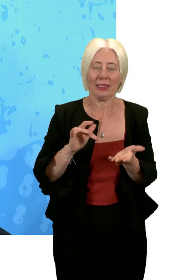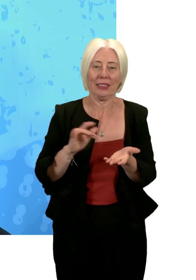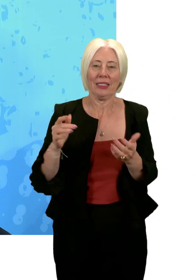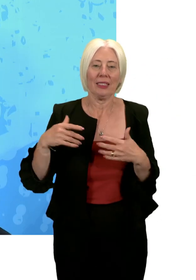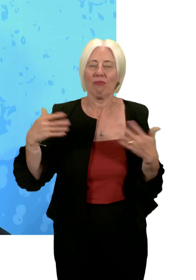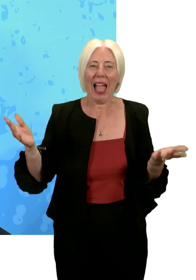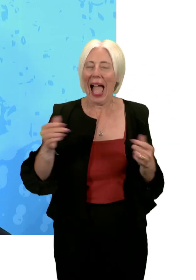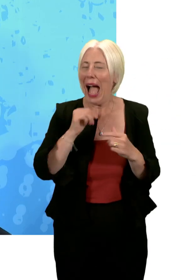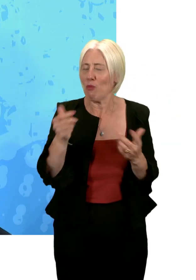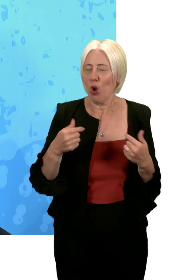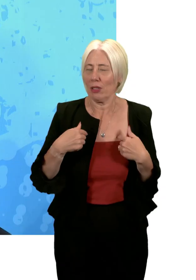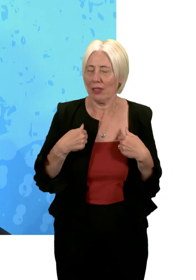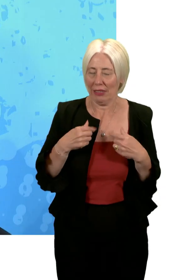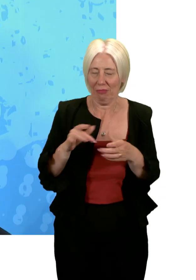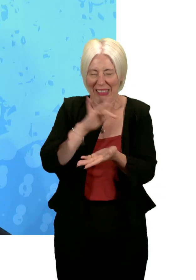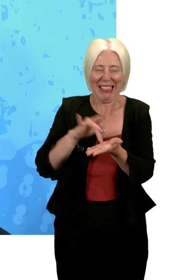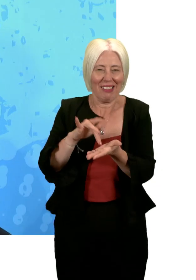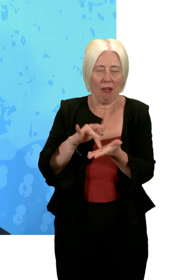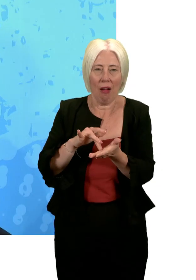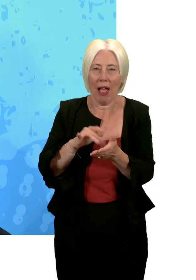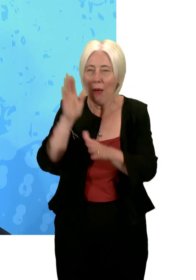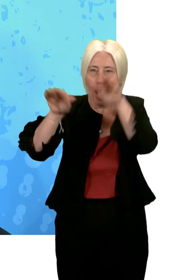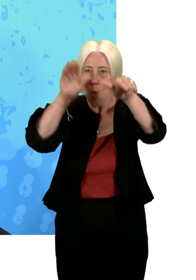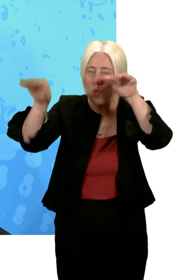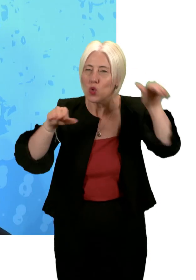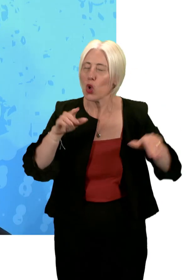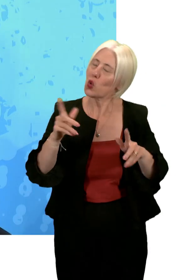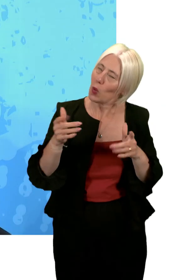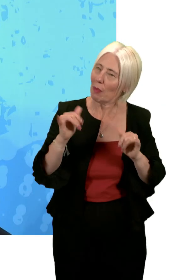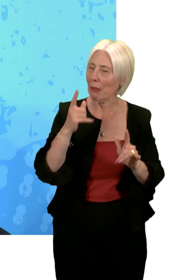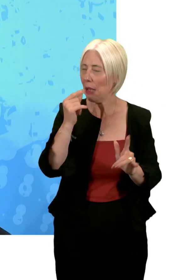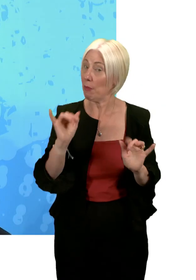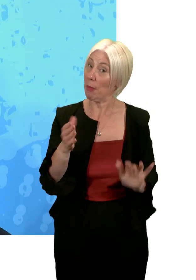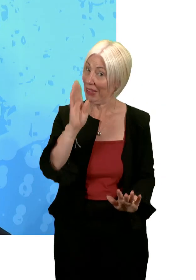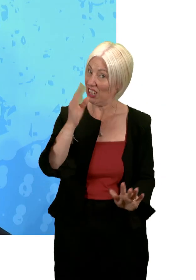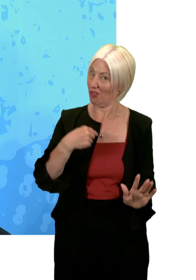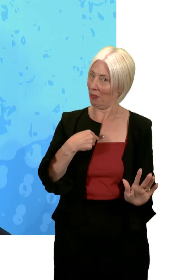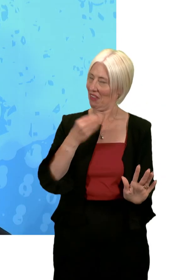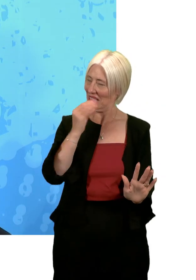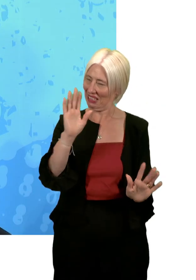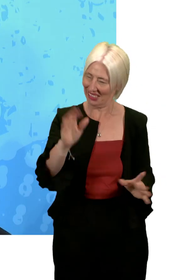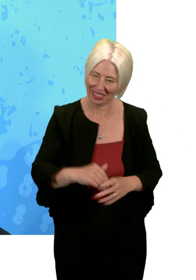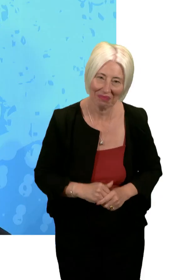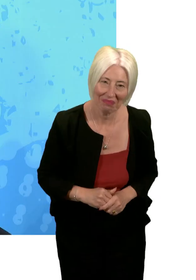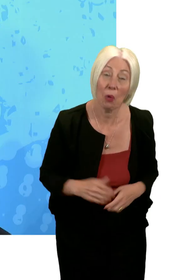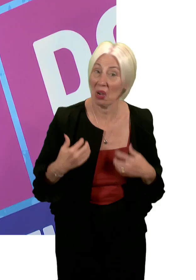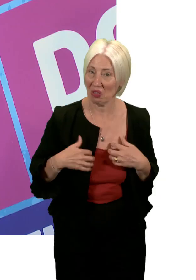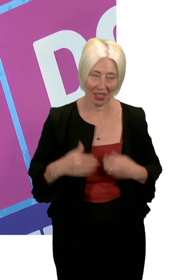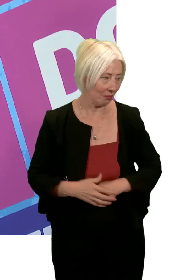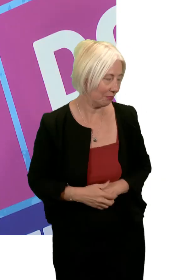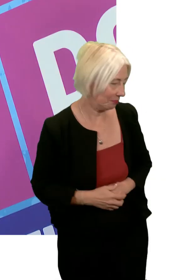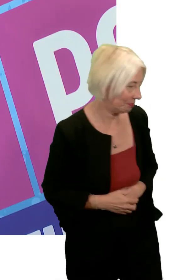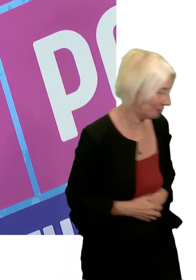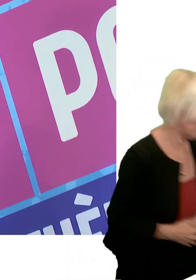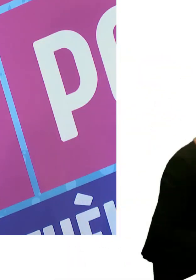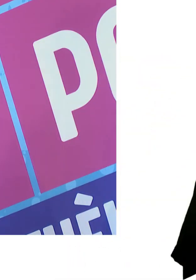out every day having lunch. So it's sometimes it can be dangerous. Okay, that's interesting. Can we